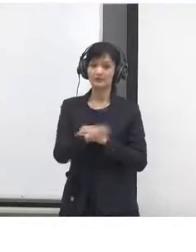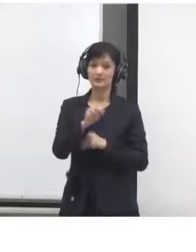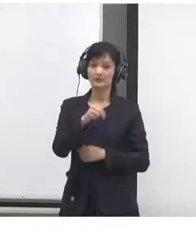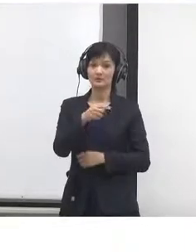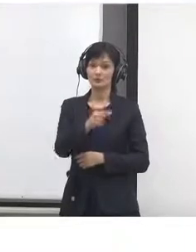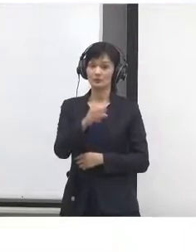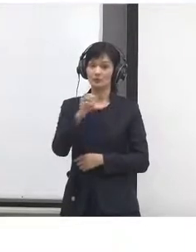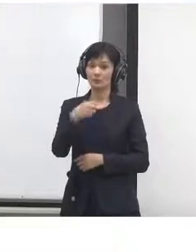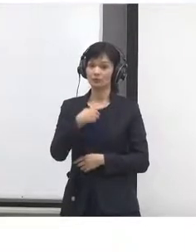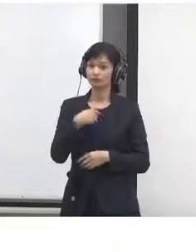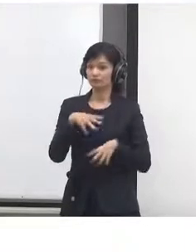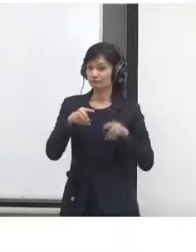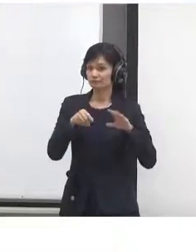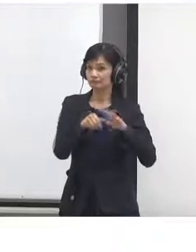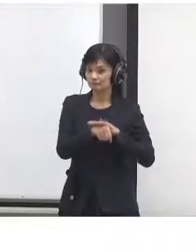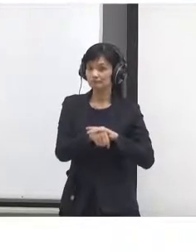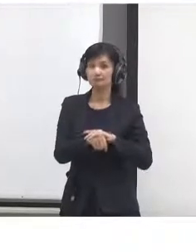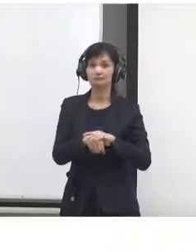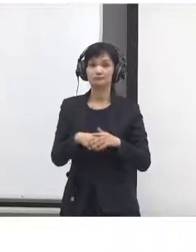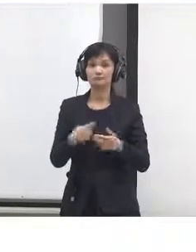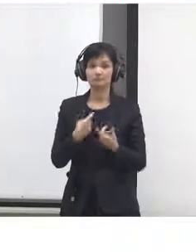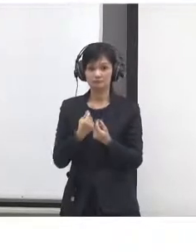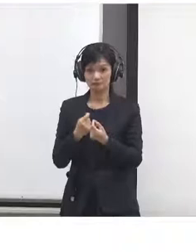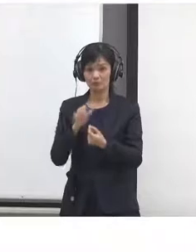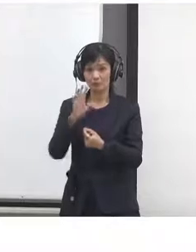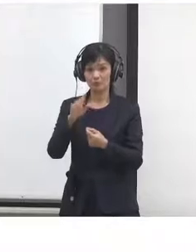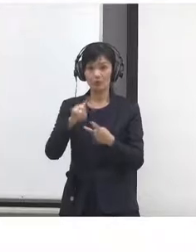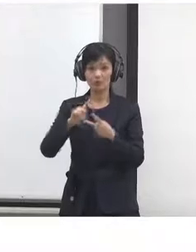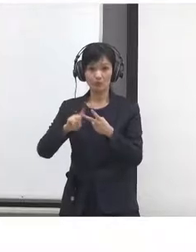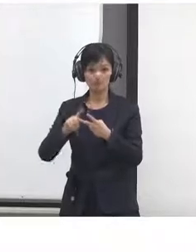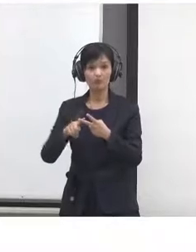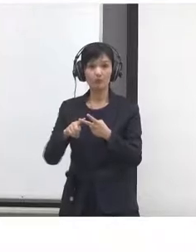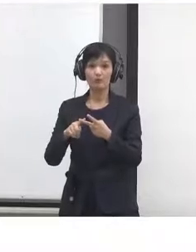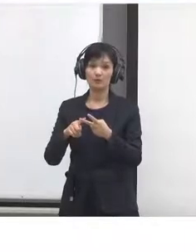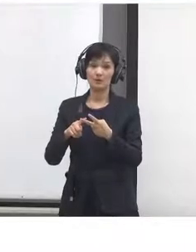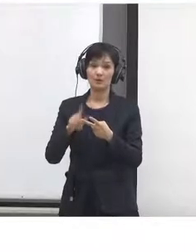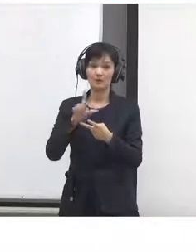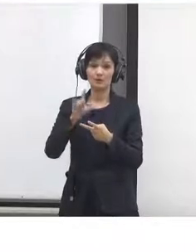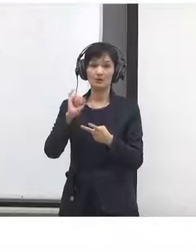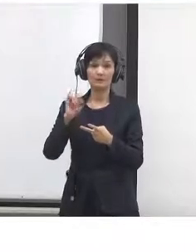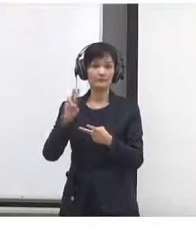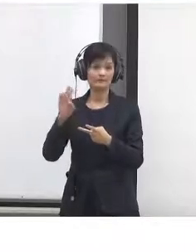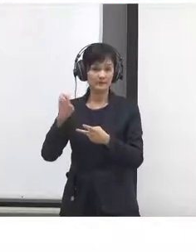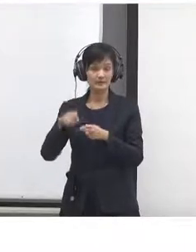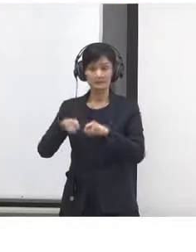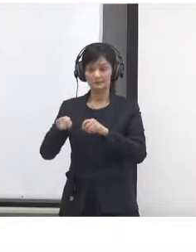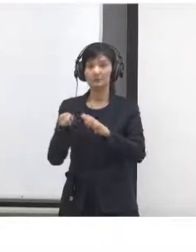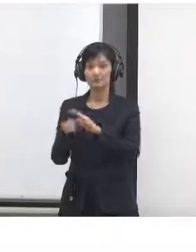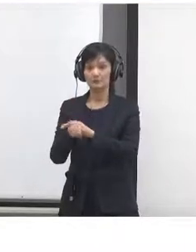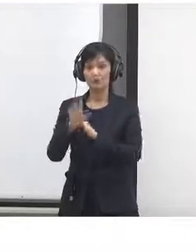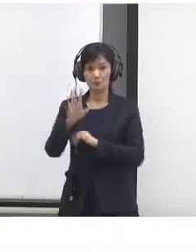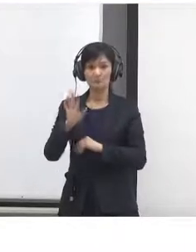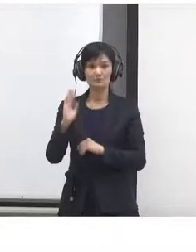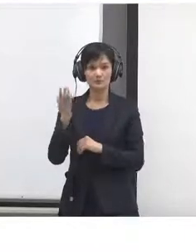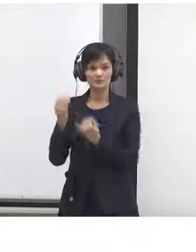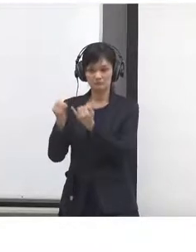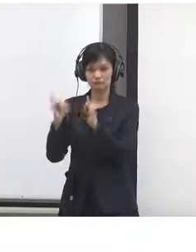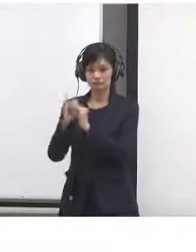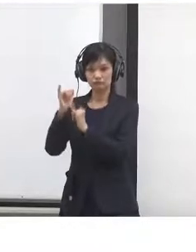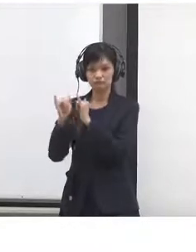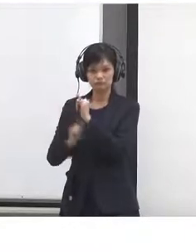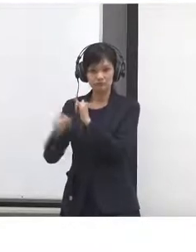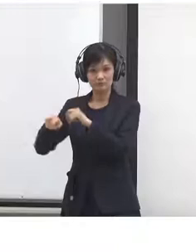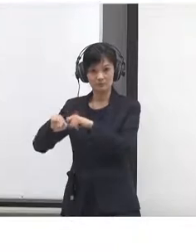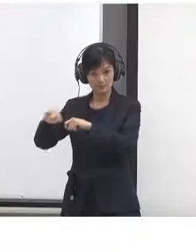and other, my log 14, but only her story is the project that I